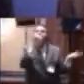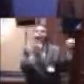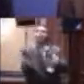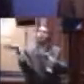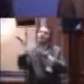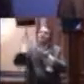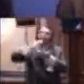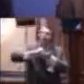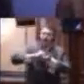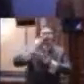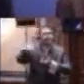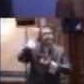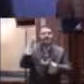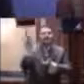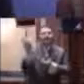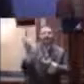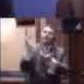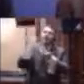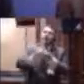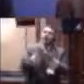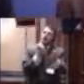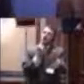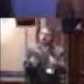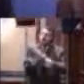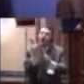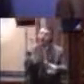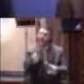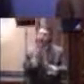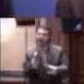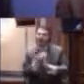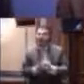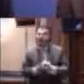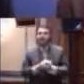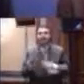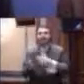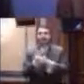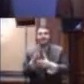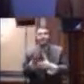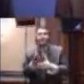basis of respect and adhering to human rights?